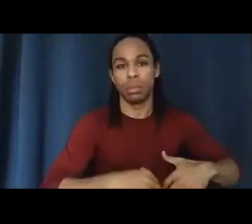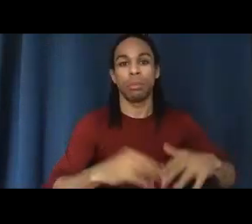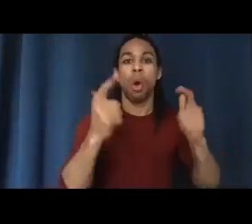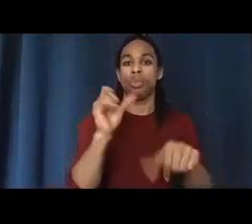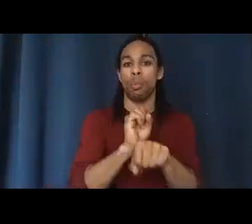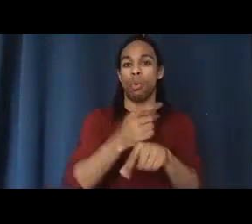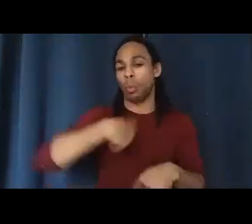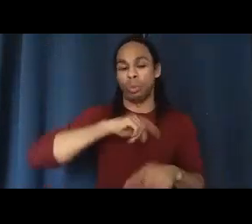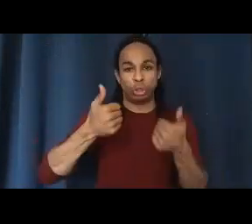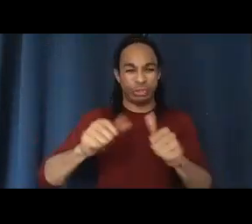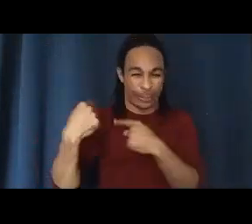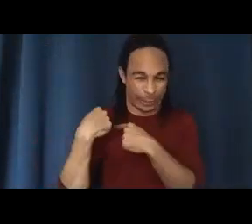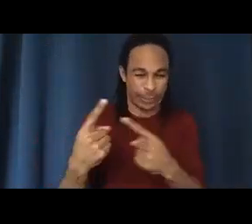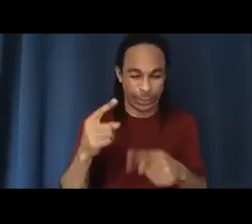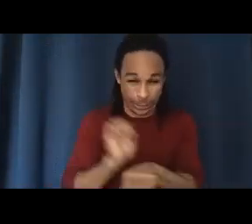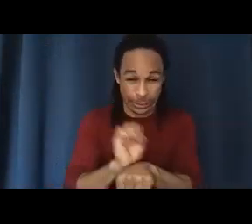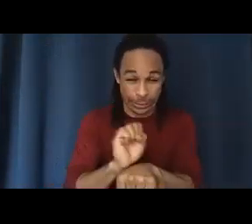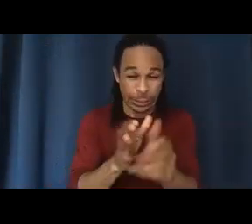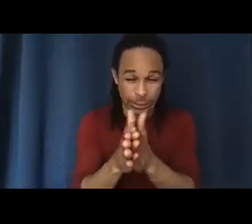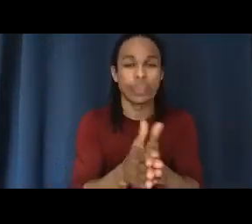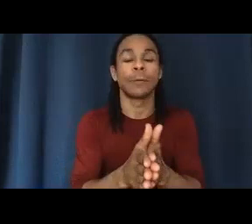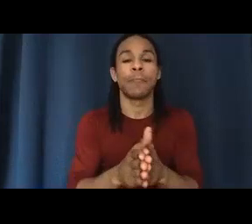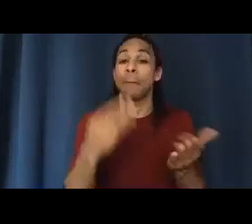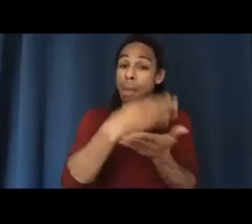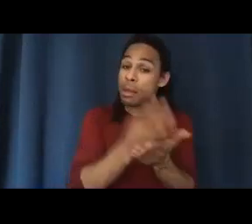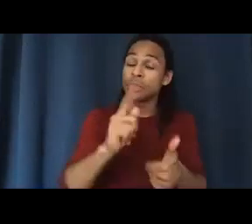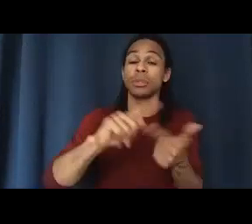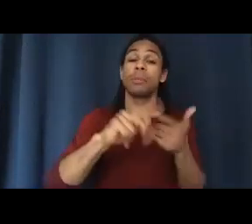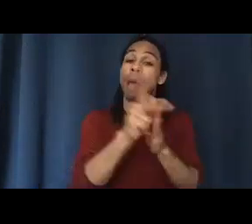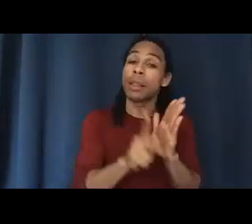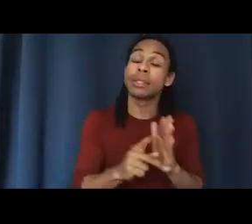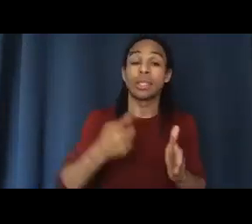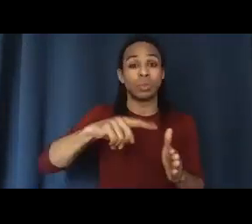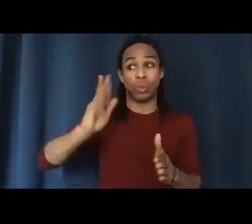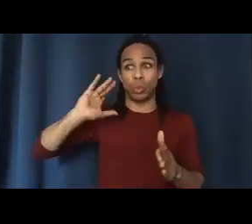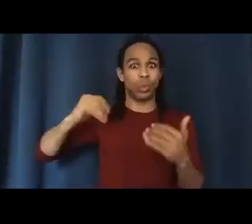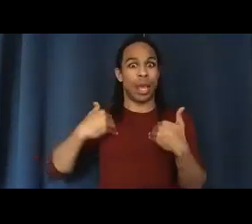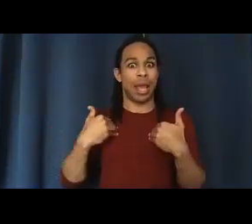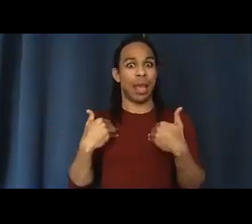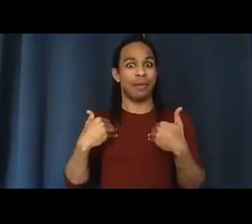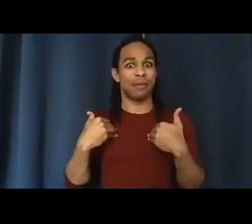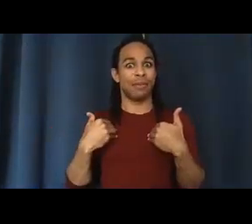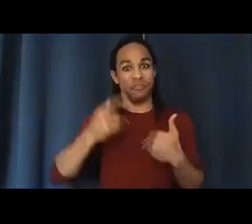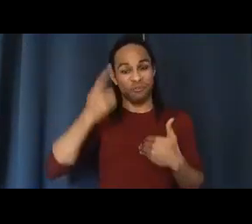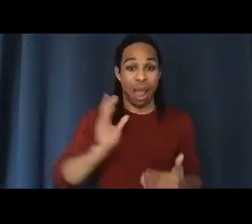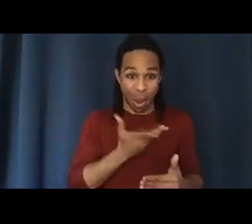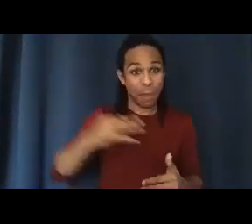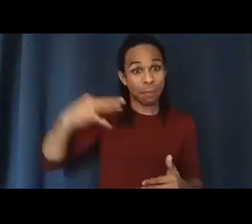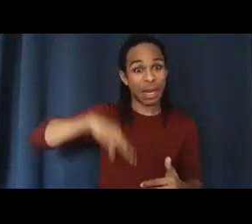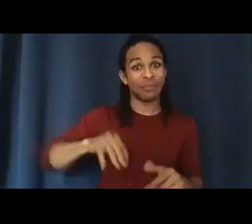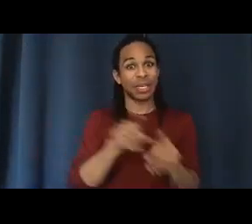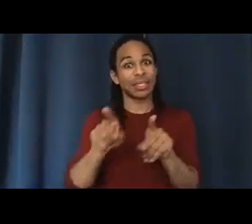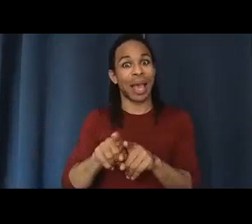the budget and the policies that were implemented on our benefits have been